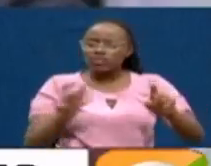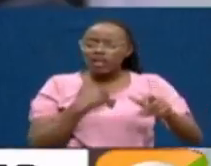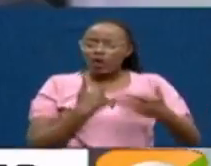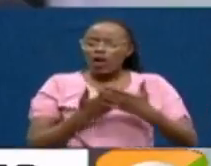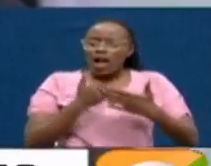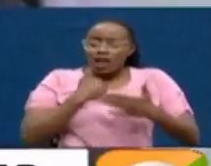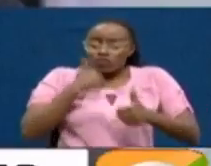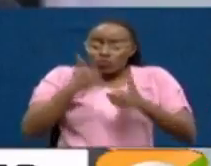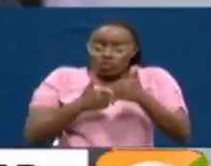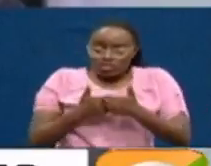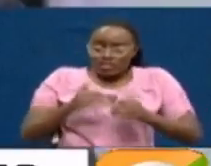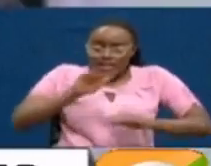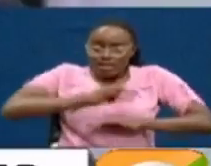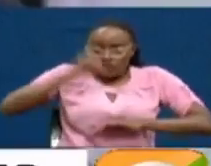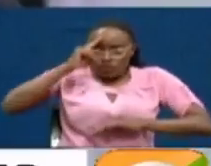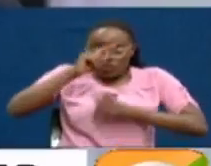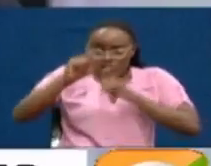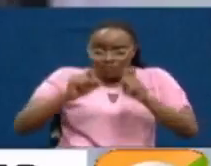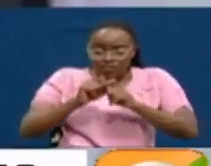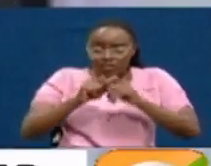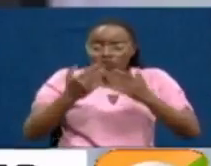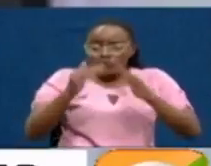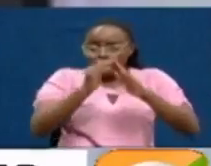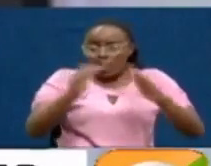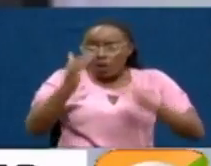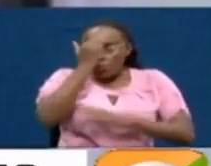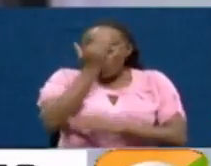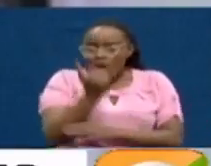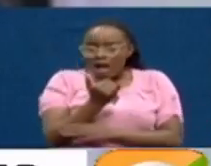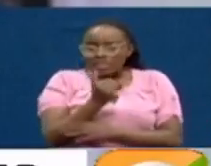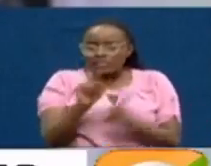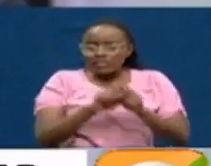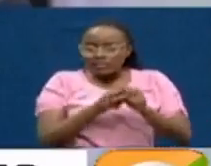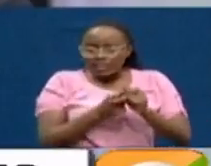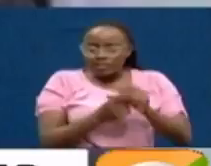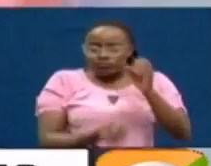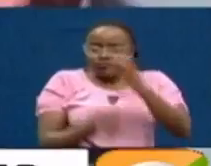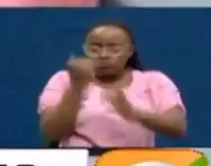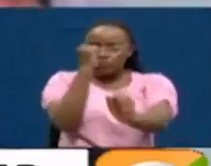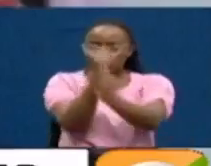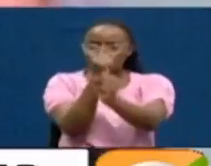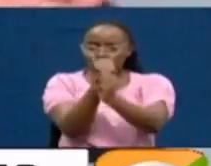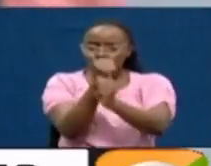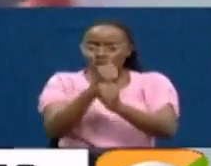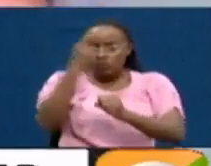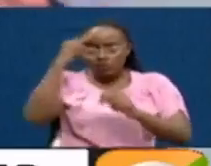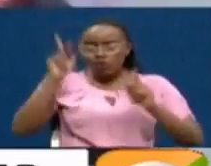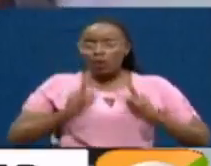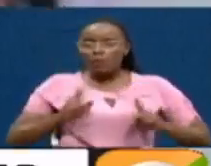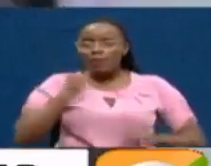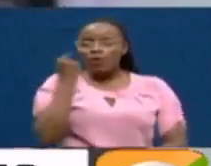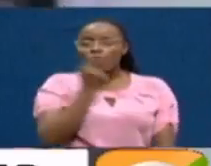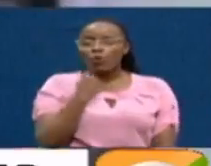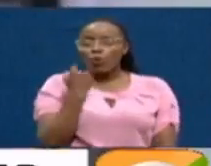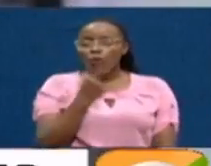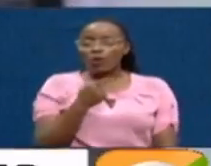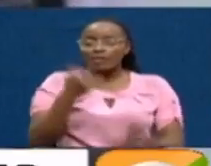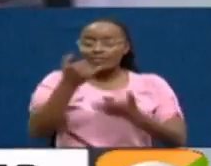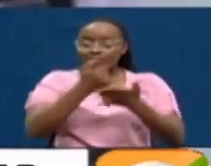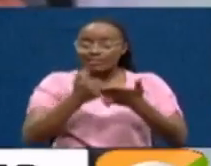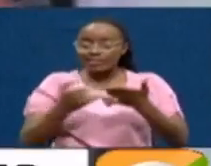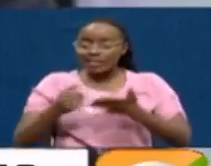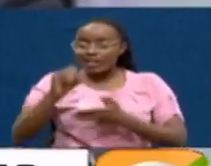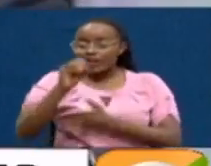furniture that actually fits into those particular houses, and it now begins to create jobs for people who are designers